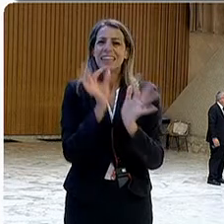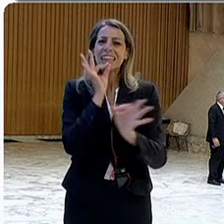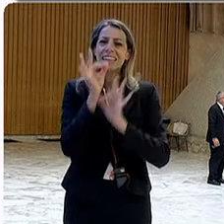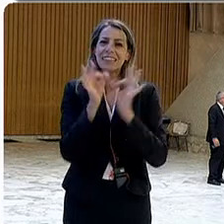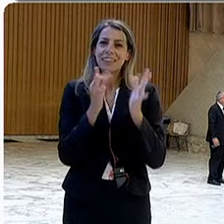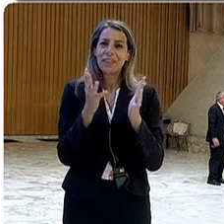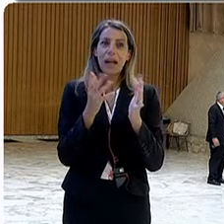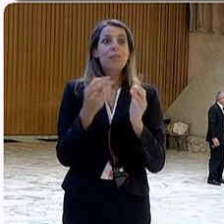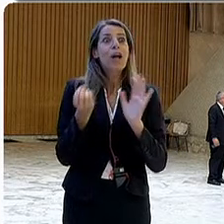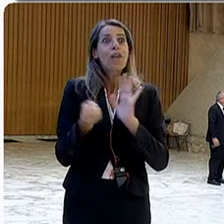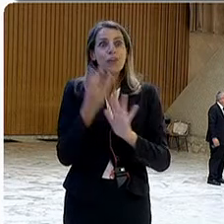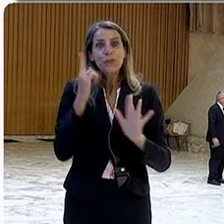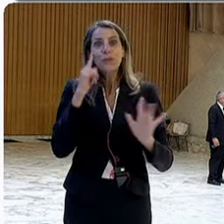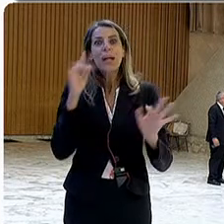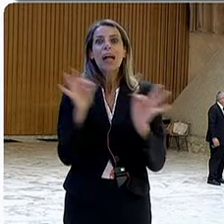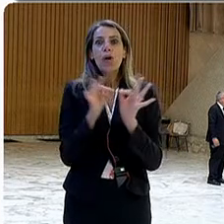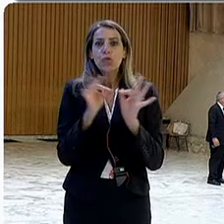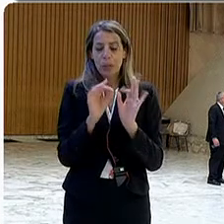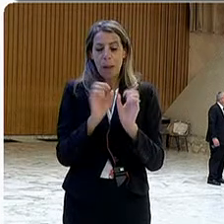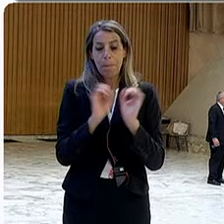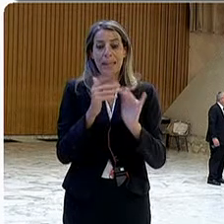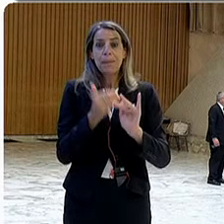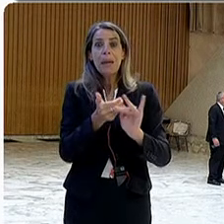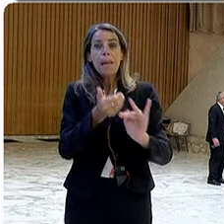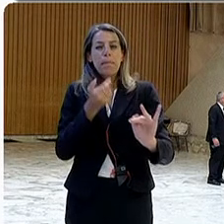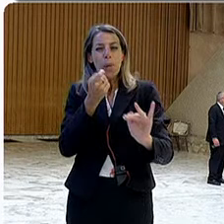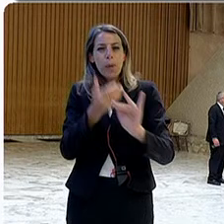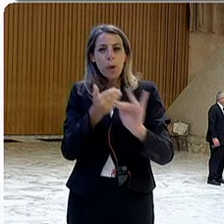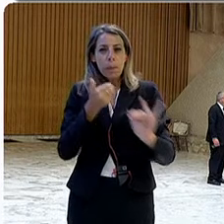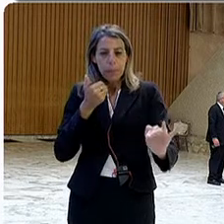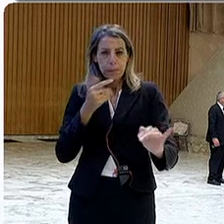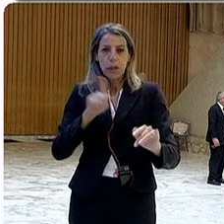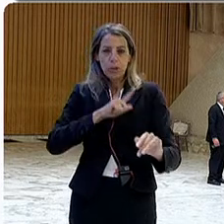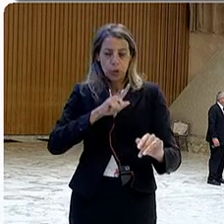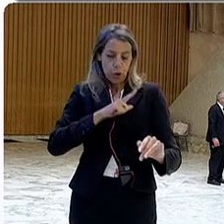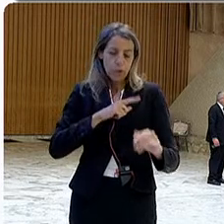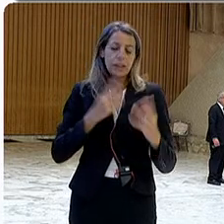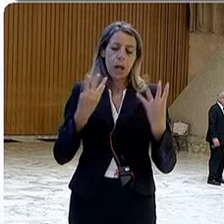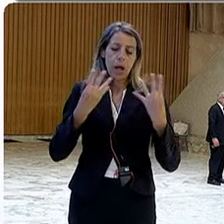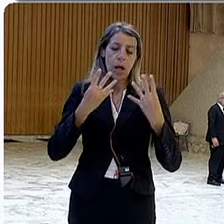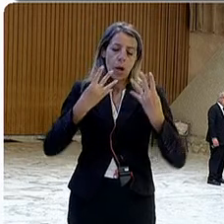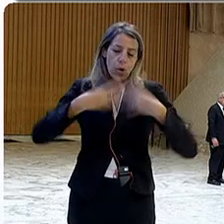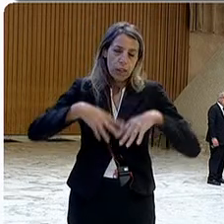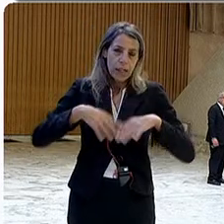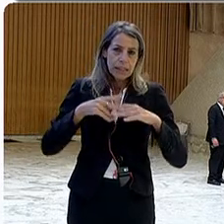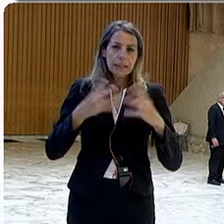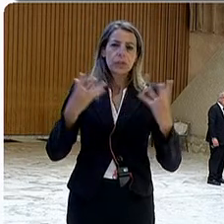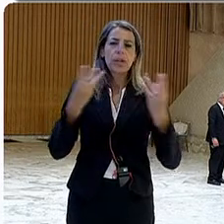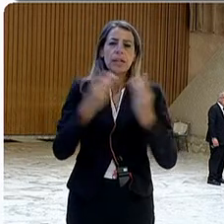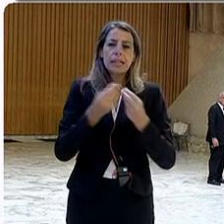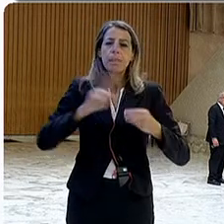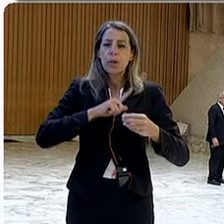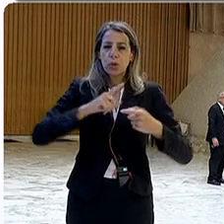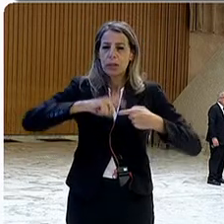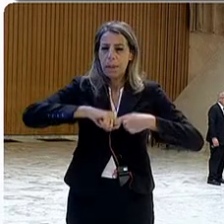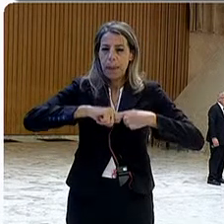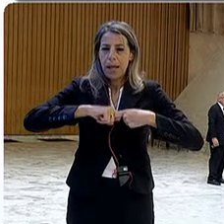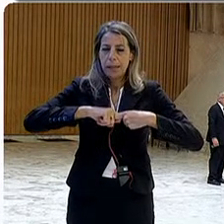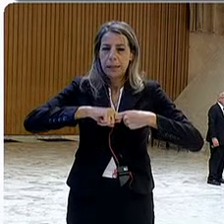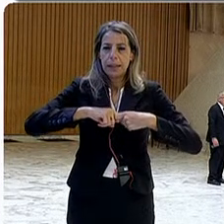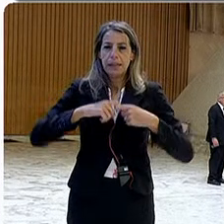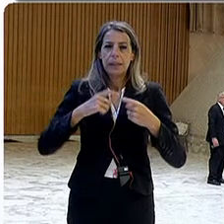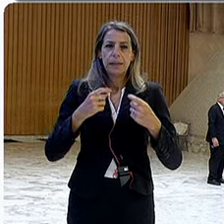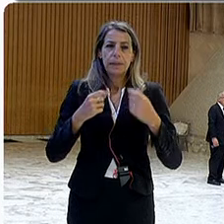the pandemic, our organization, the Pastoral Solutions Institute, in association with our partners at the Our Sunday